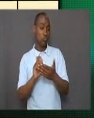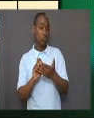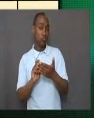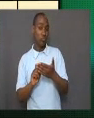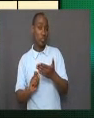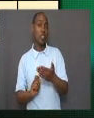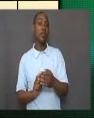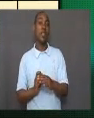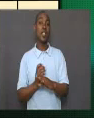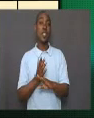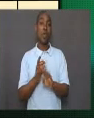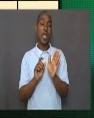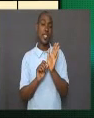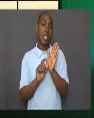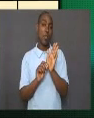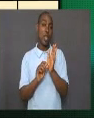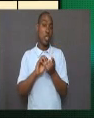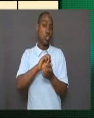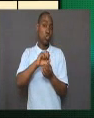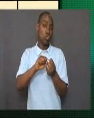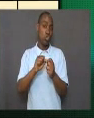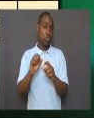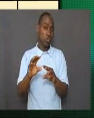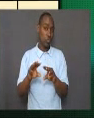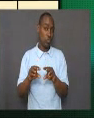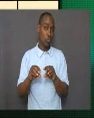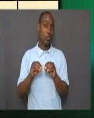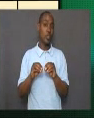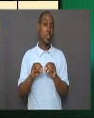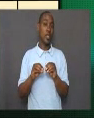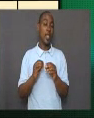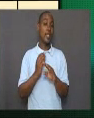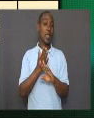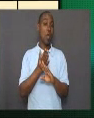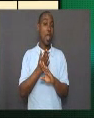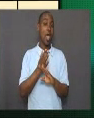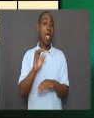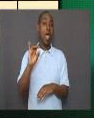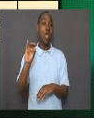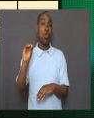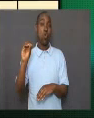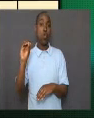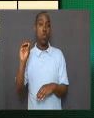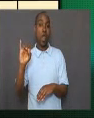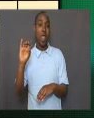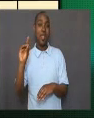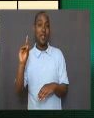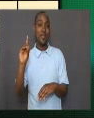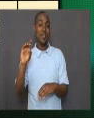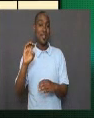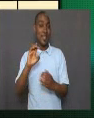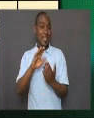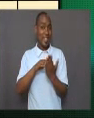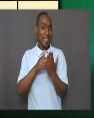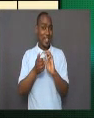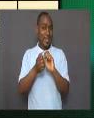taken from the solution and the color of the iodine. A table like the